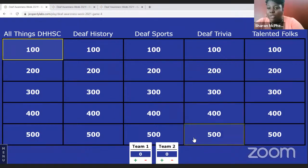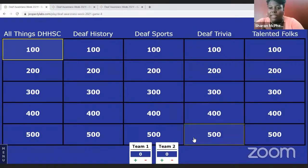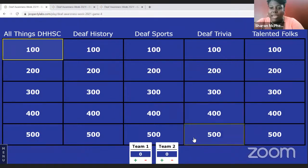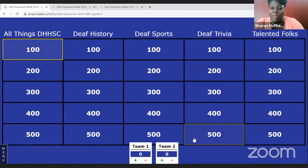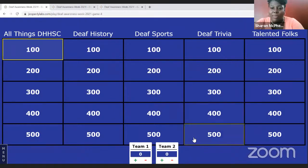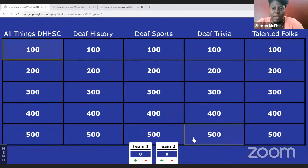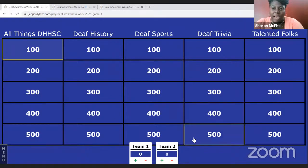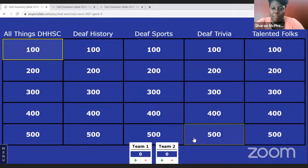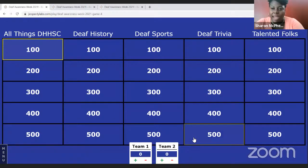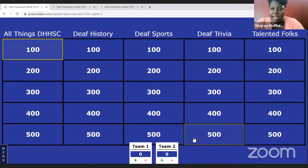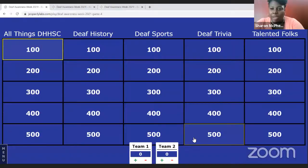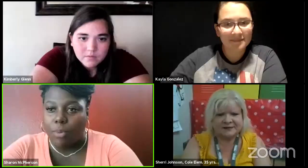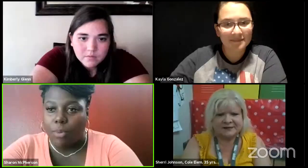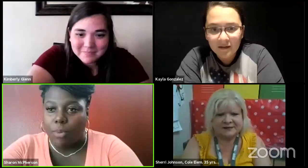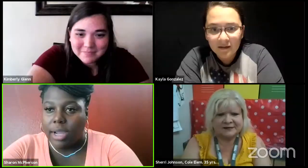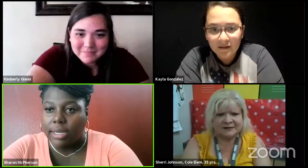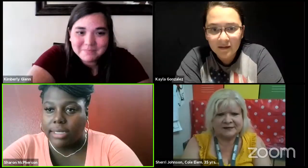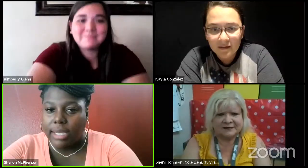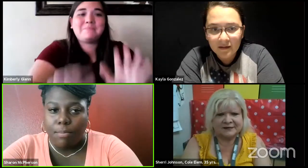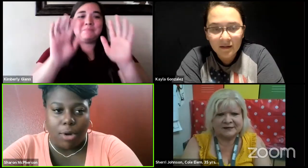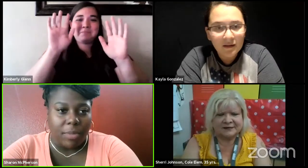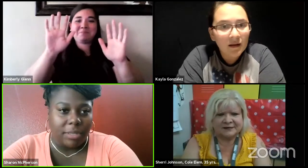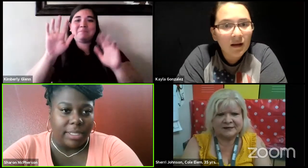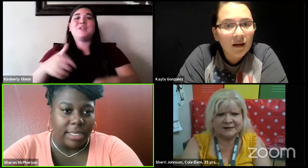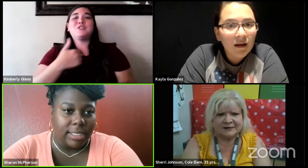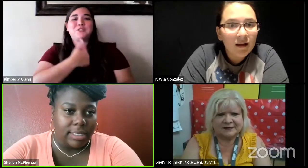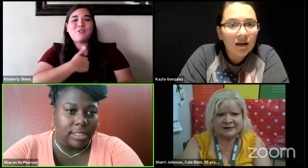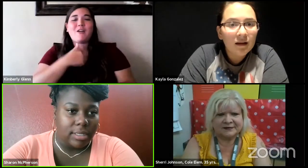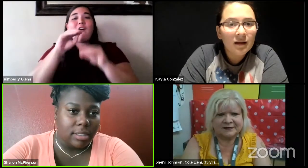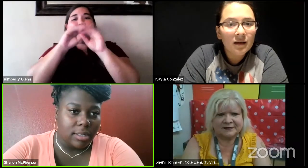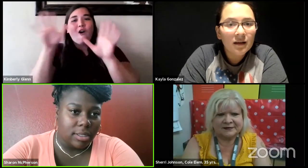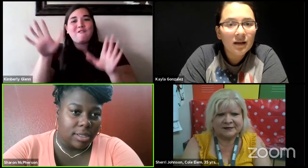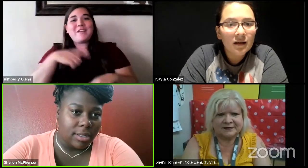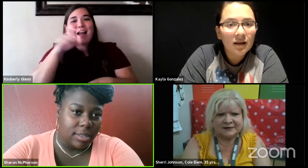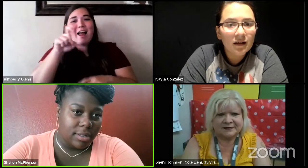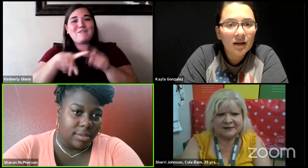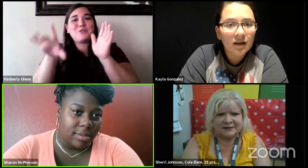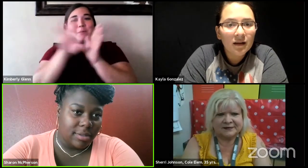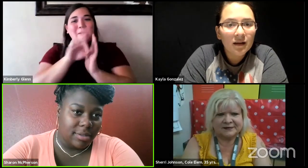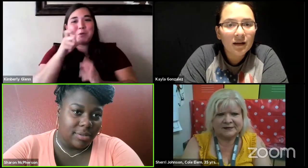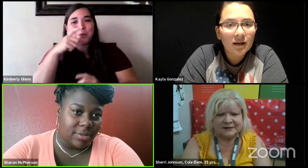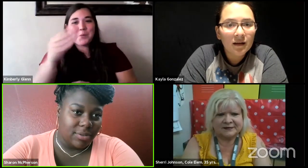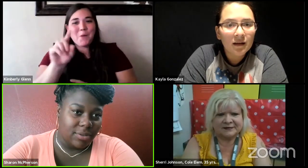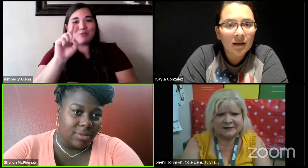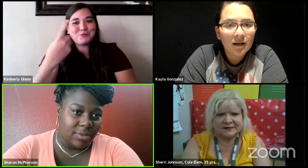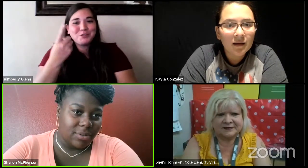Okay, I'm sorry. Let me go ahead and back up one moment, please.